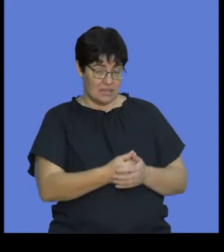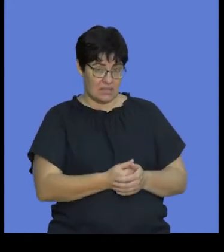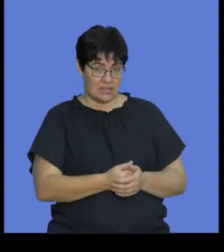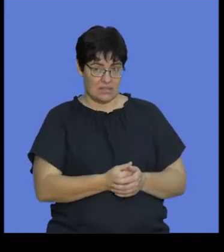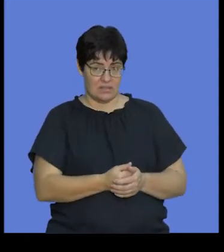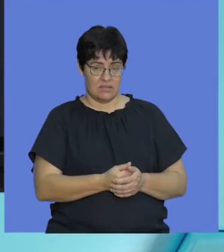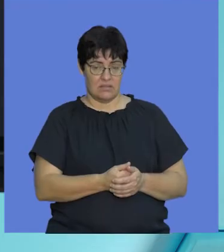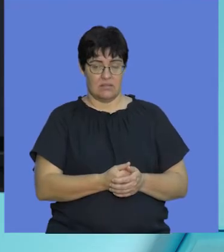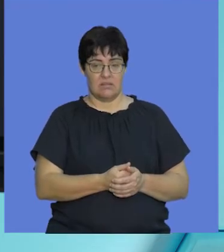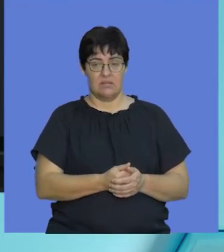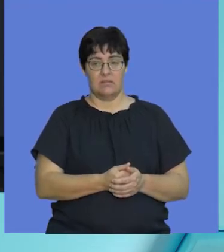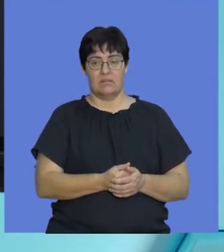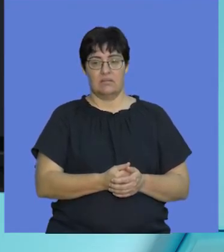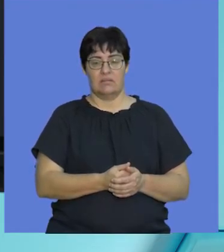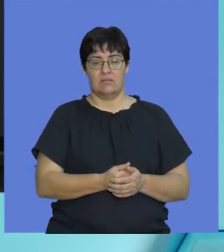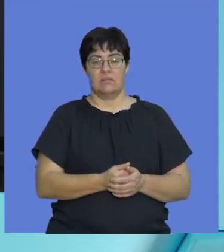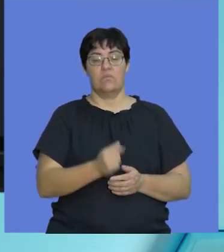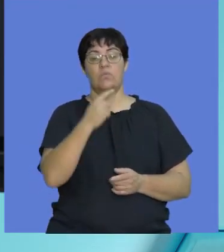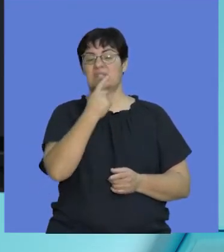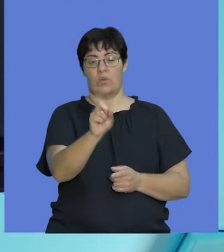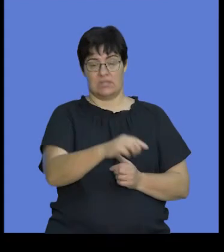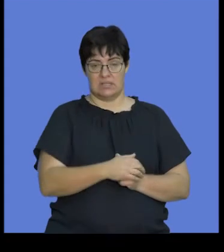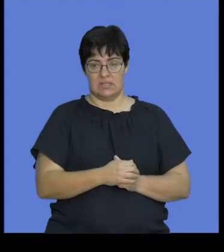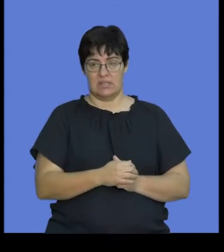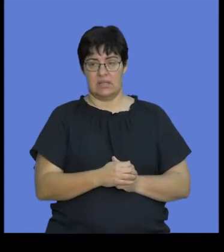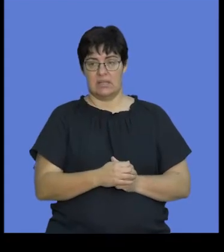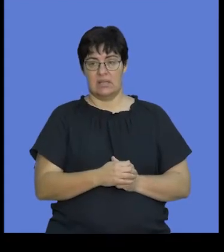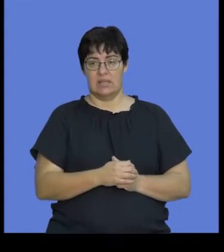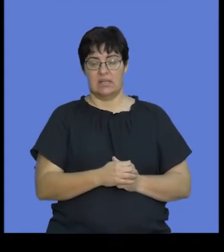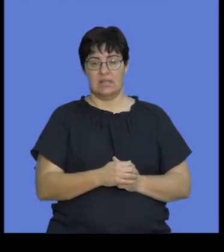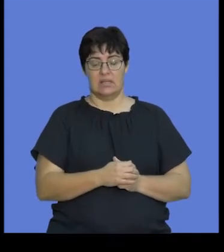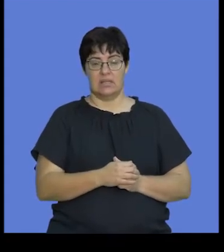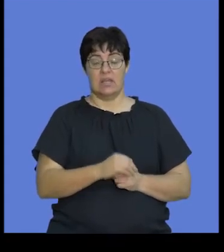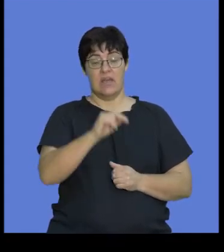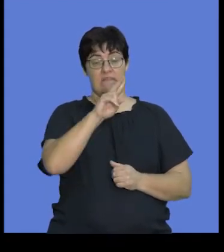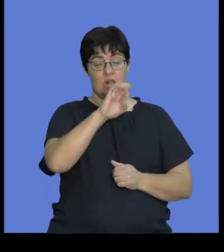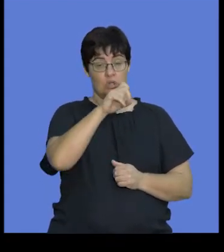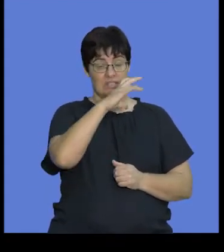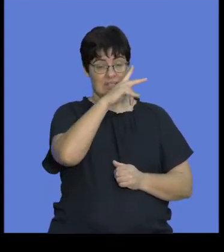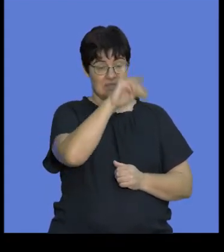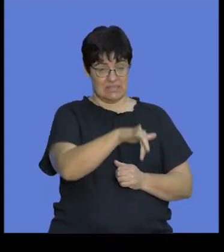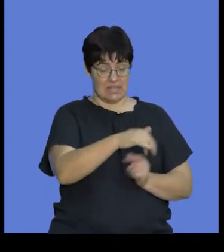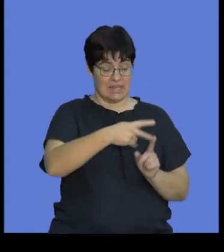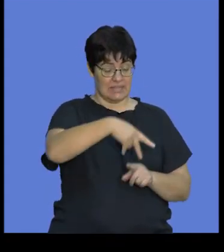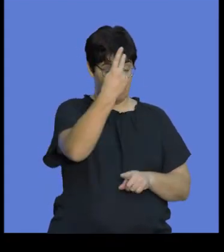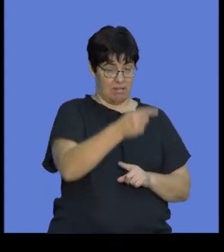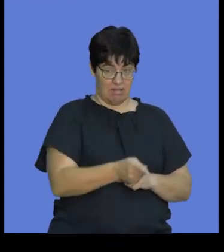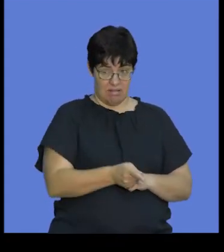answer, which is possible, we would do this. We would go velocity doubled.